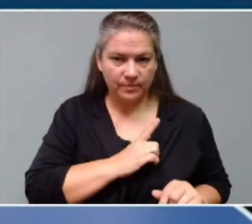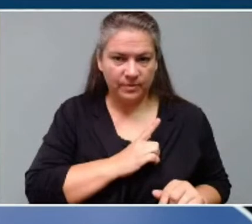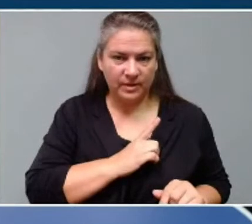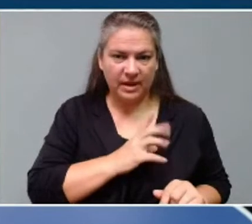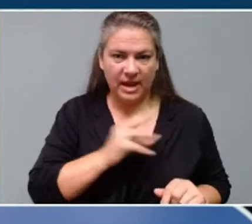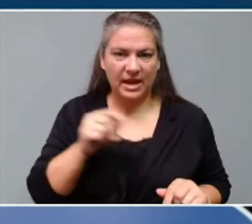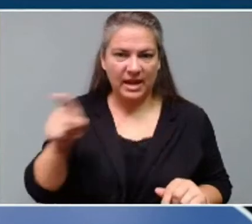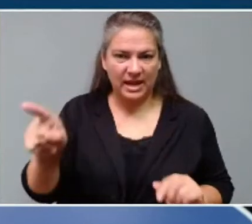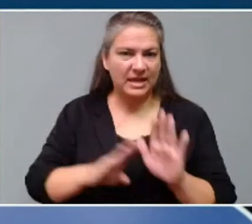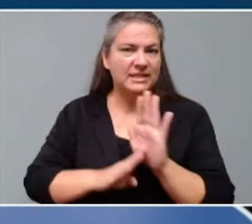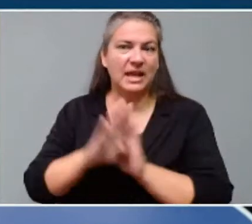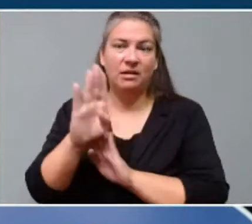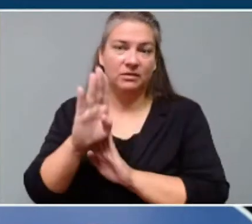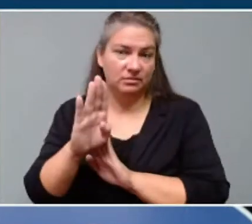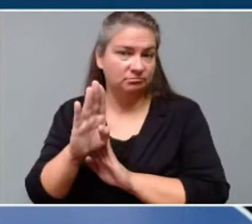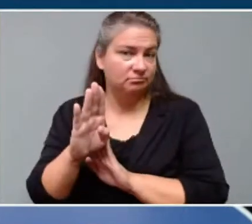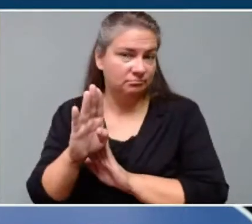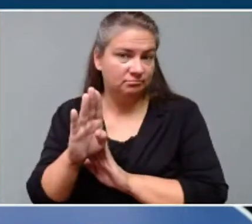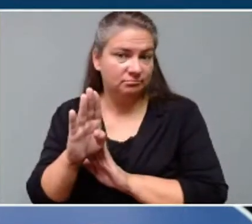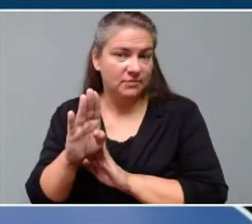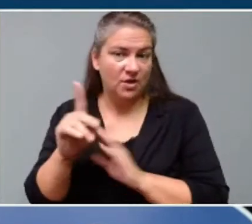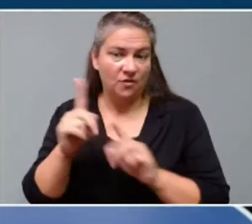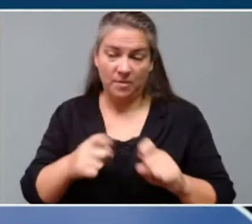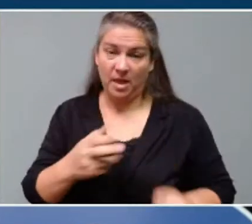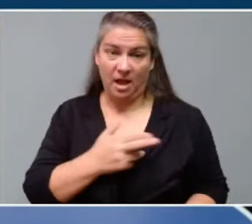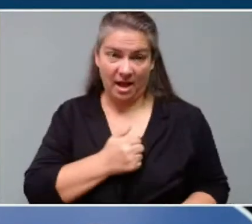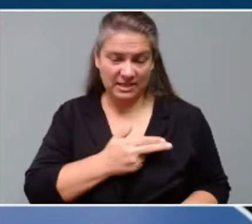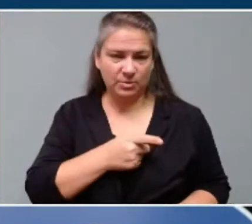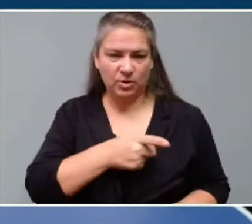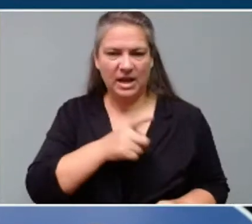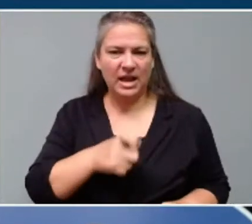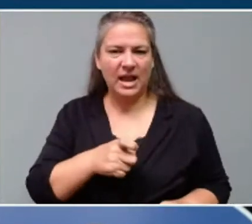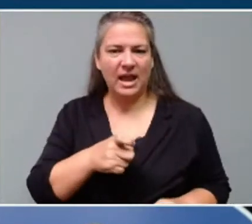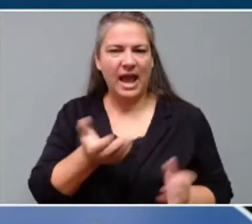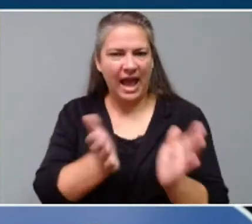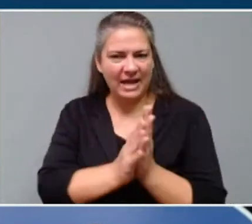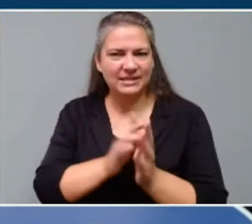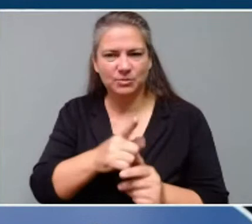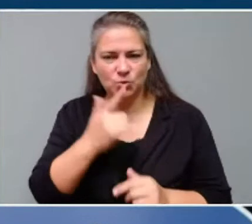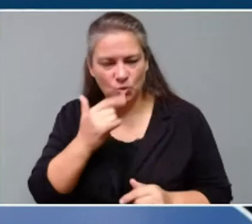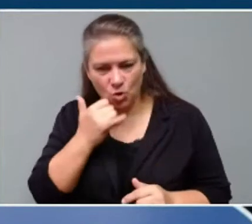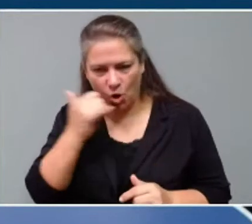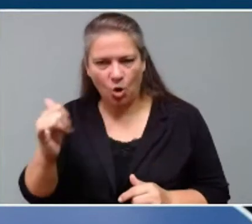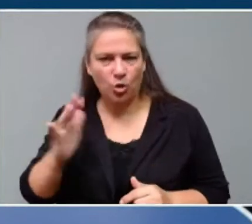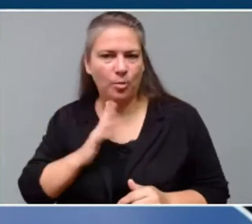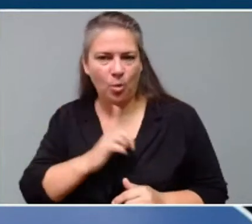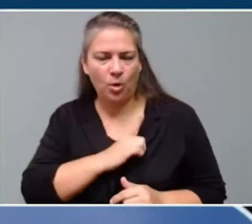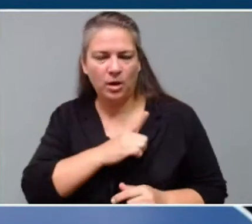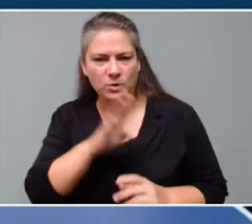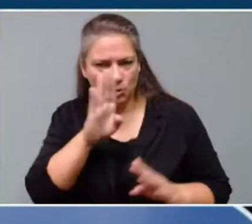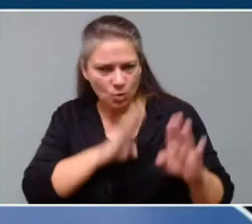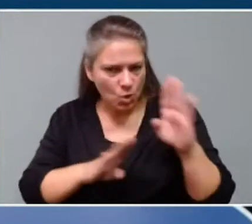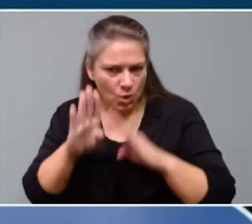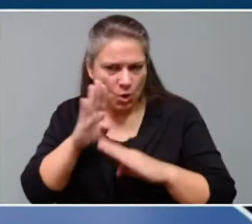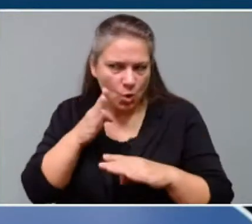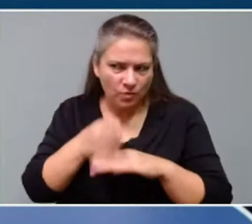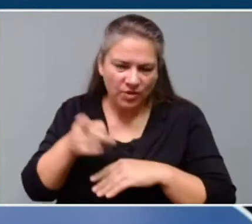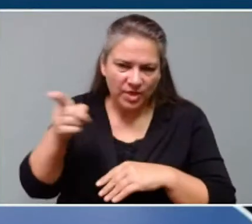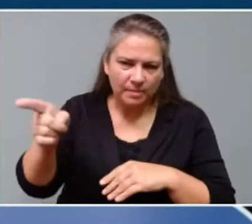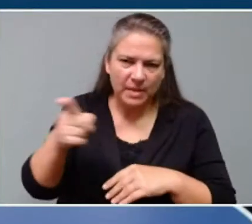excelled. From the hospital, he asked a call to be made to the board, worrying about missing a